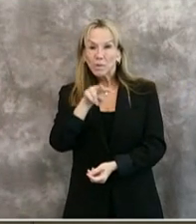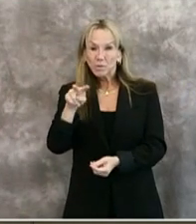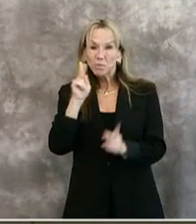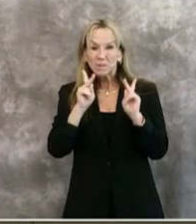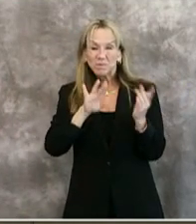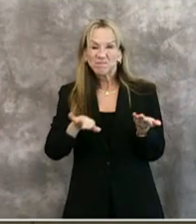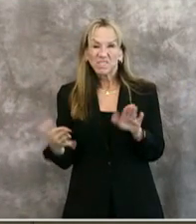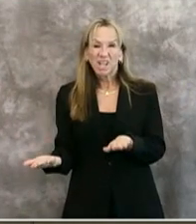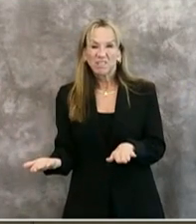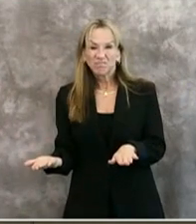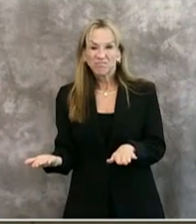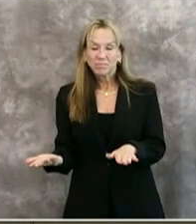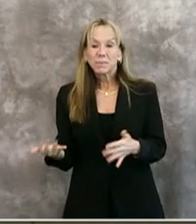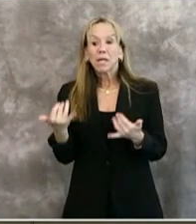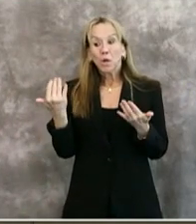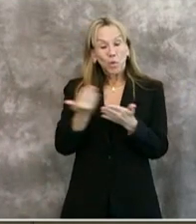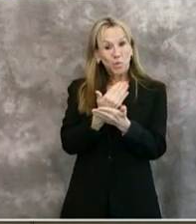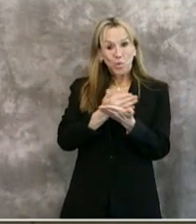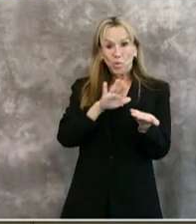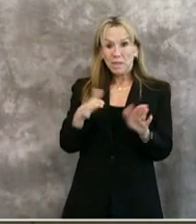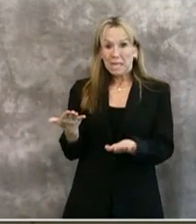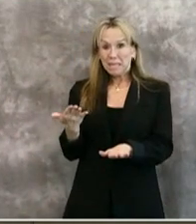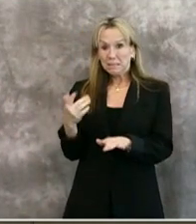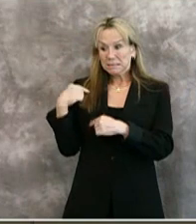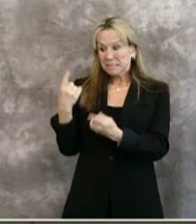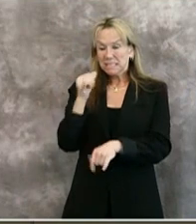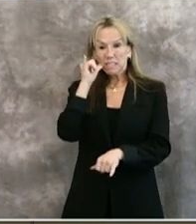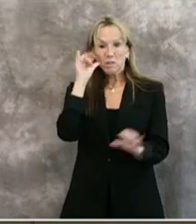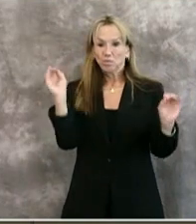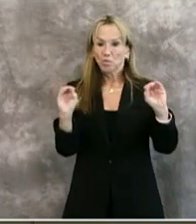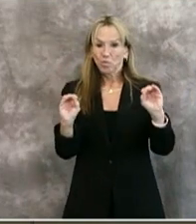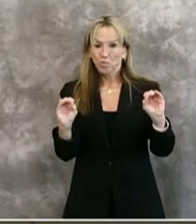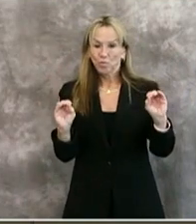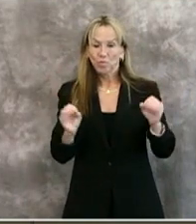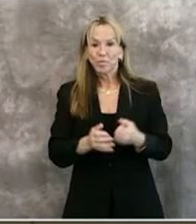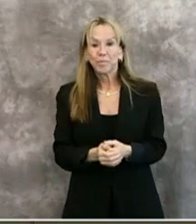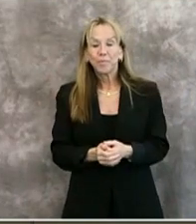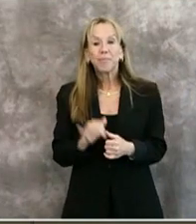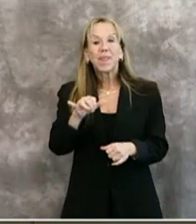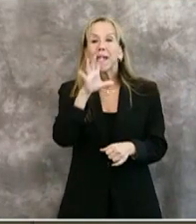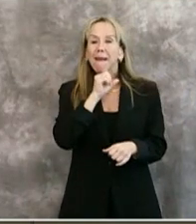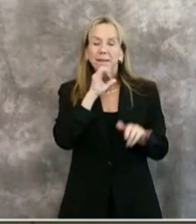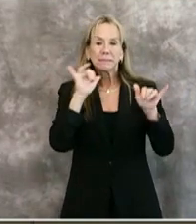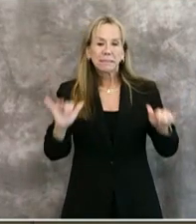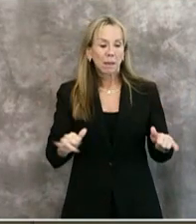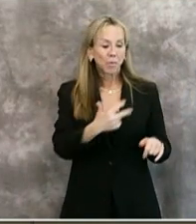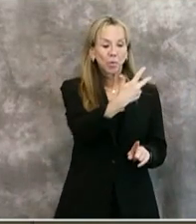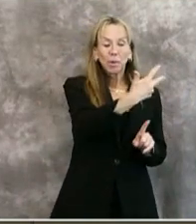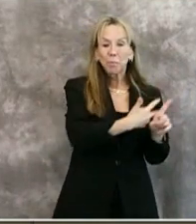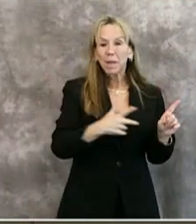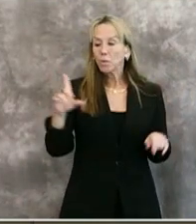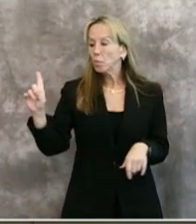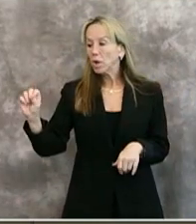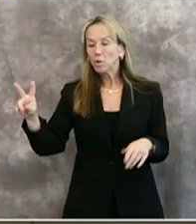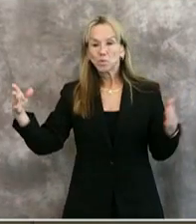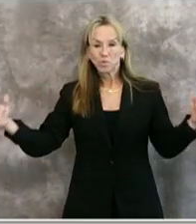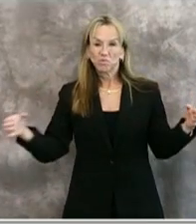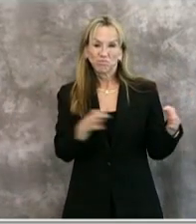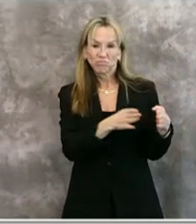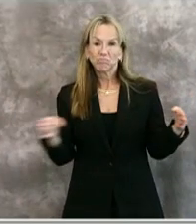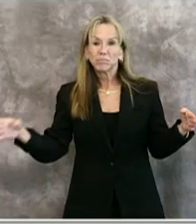deaths, with no new deaths reported since yesterday. The age range is unchanged, 3 months to 102 years of